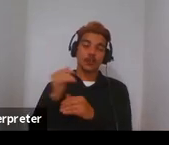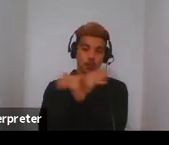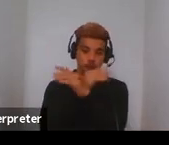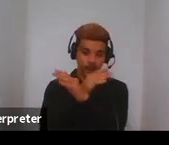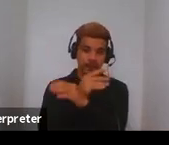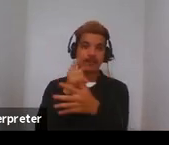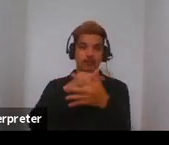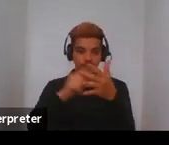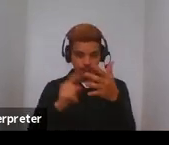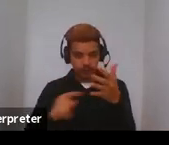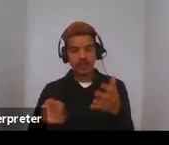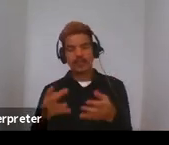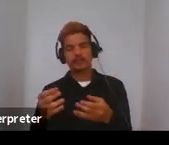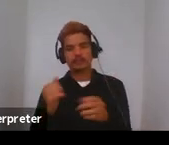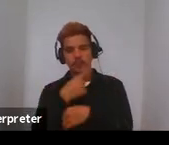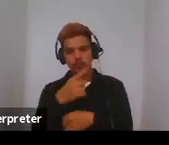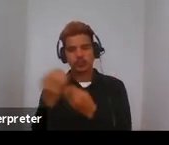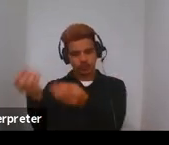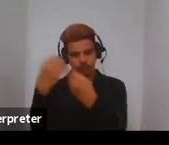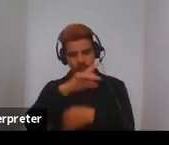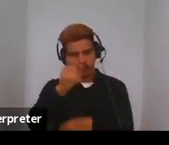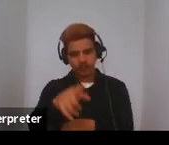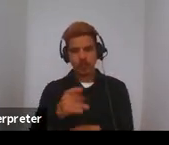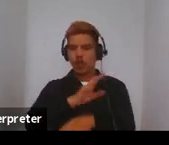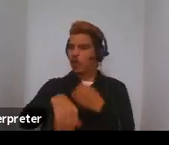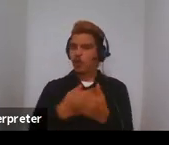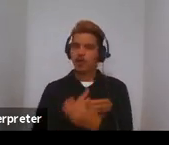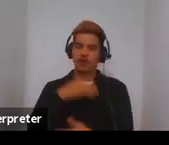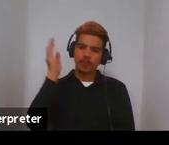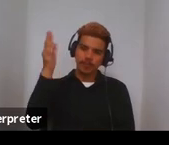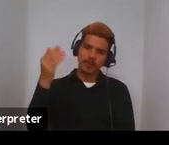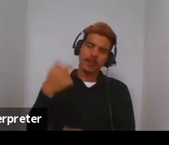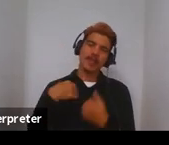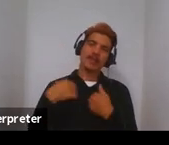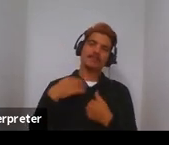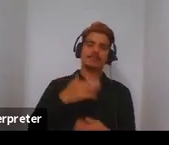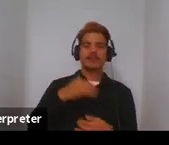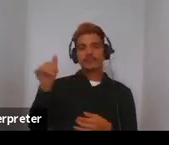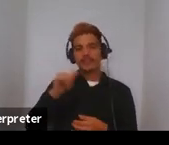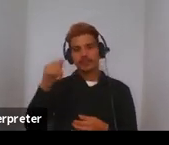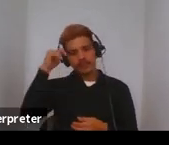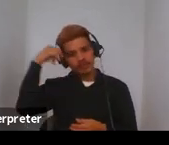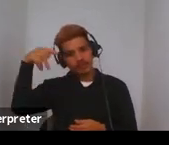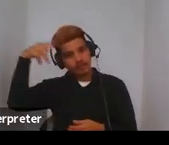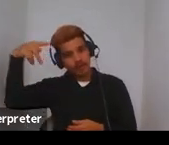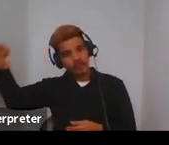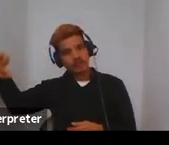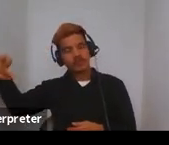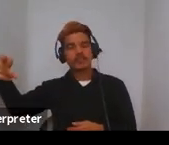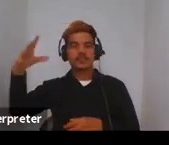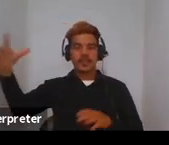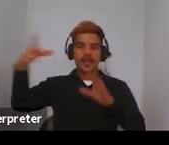be sure and bring your questions. All of my presentations have my similar philosophies tied in, and really want to bring